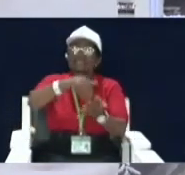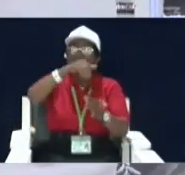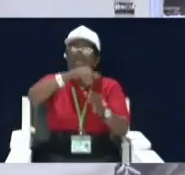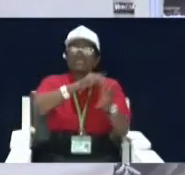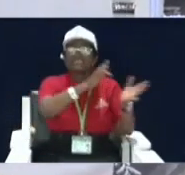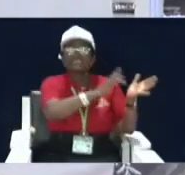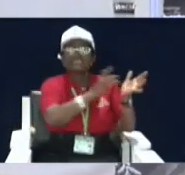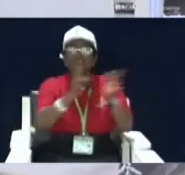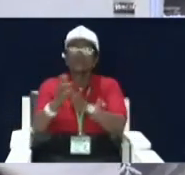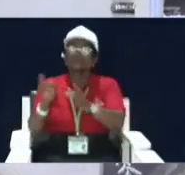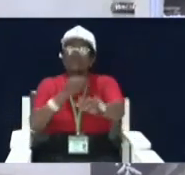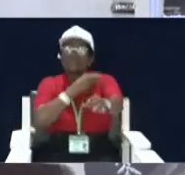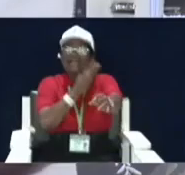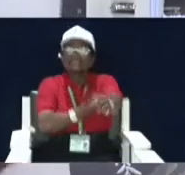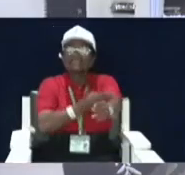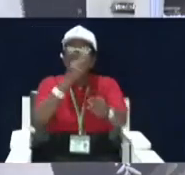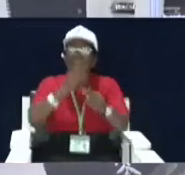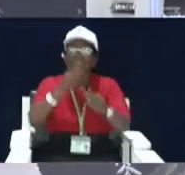name we have prayed.